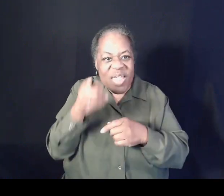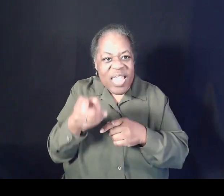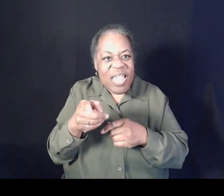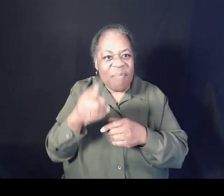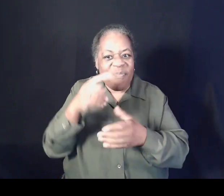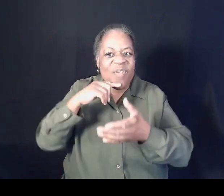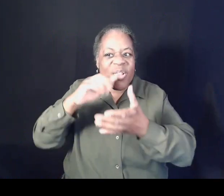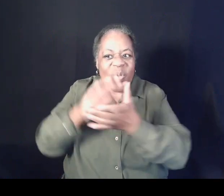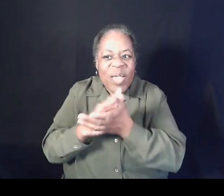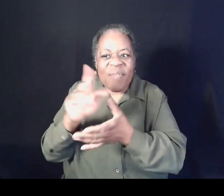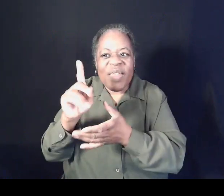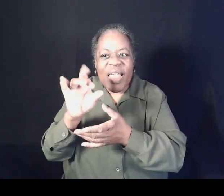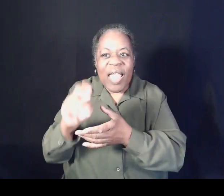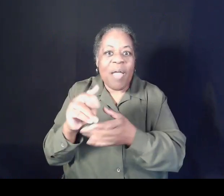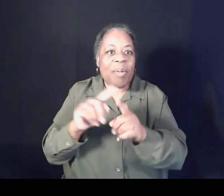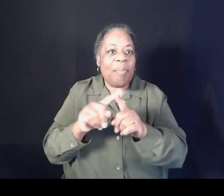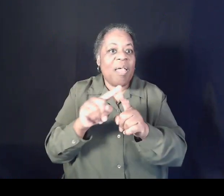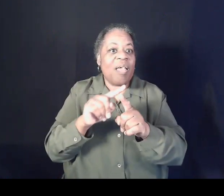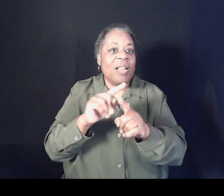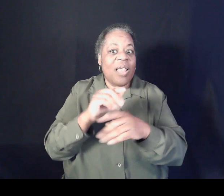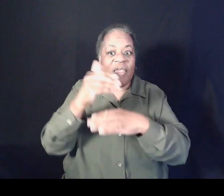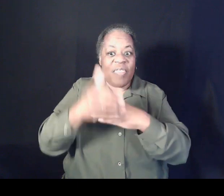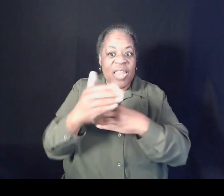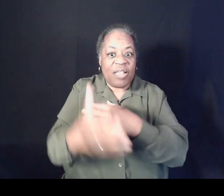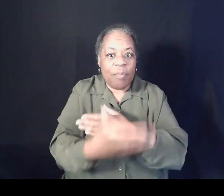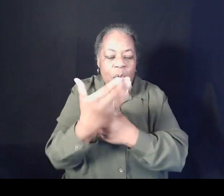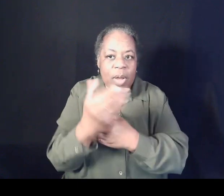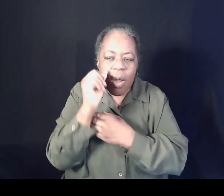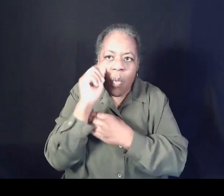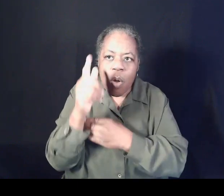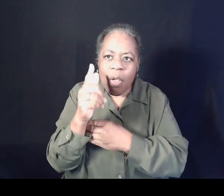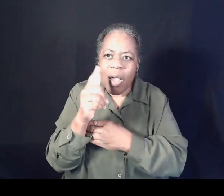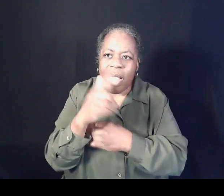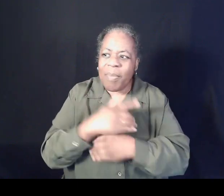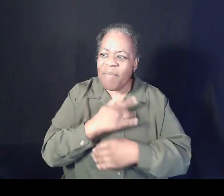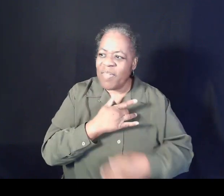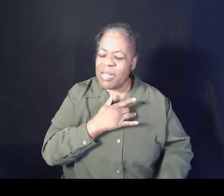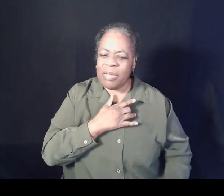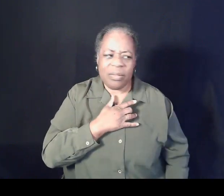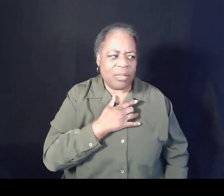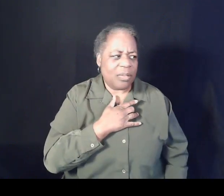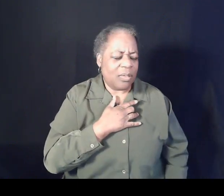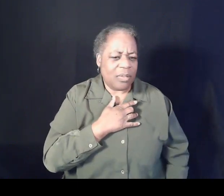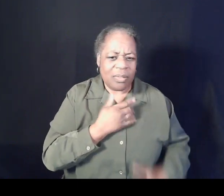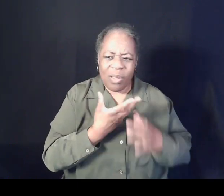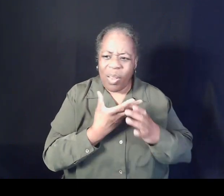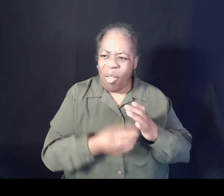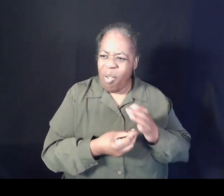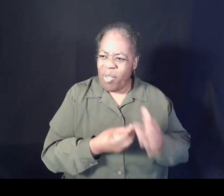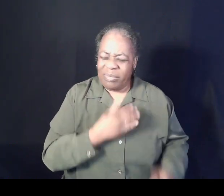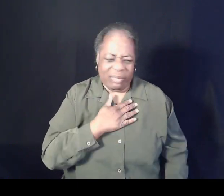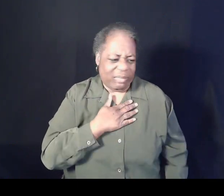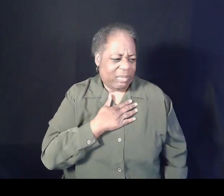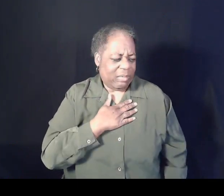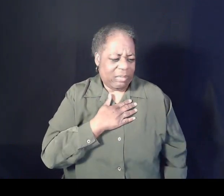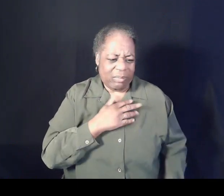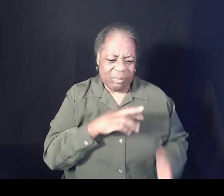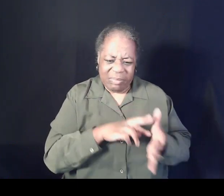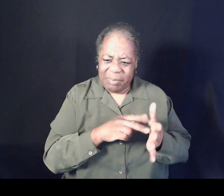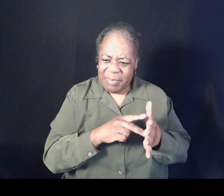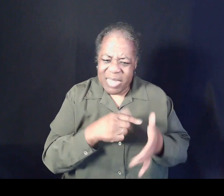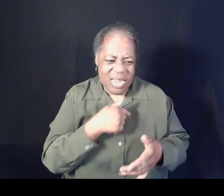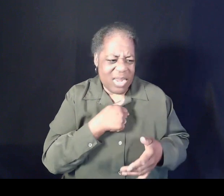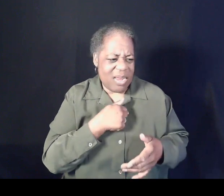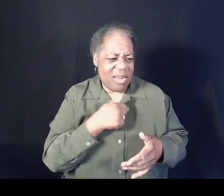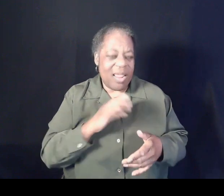next morning when I woke up, I couldn't help but feel some kind of loss that I hadn't figured out what it was. Our mornings